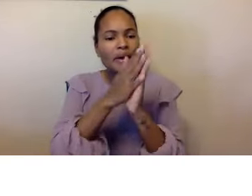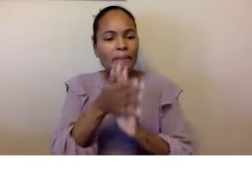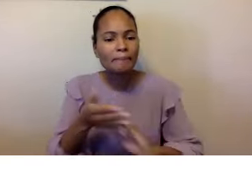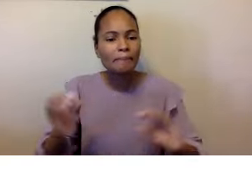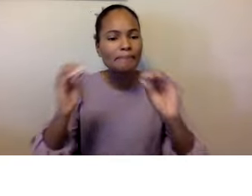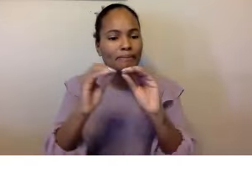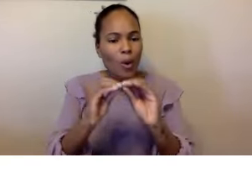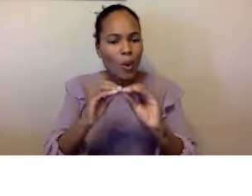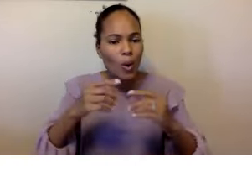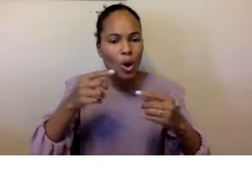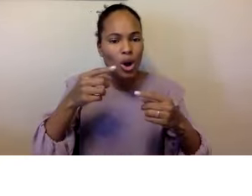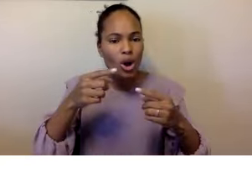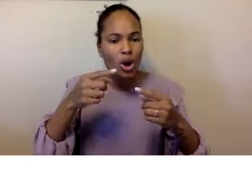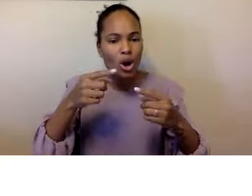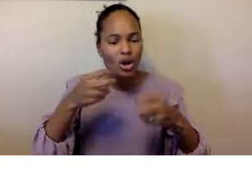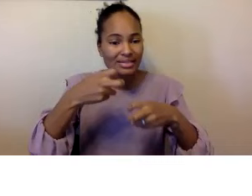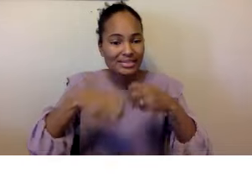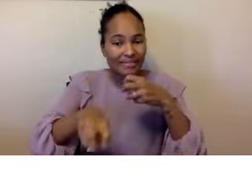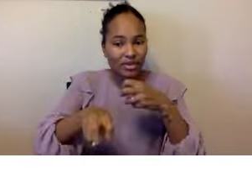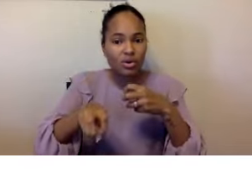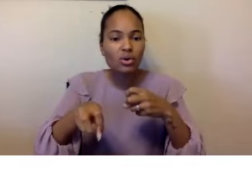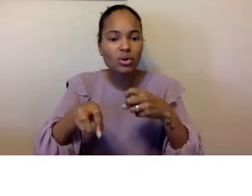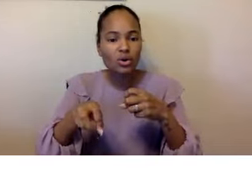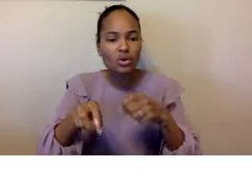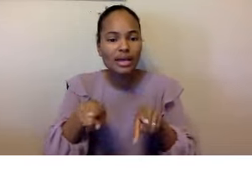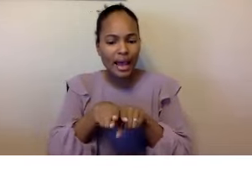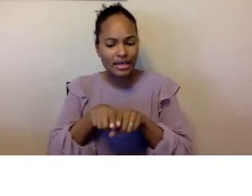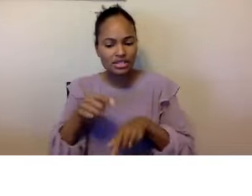as George mentioned right now.